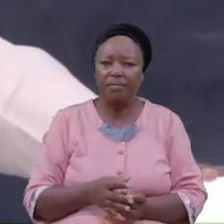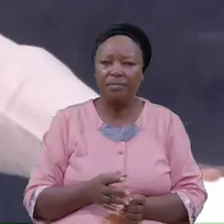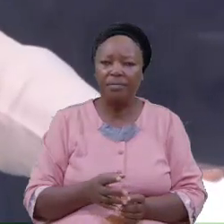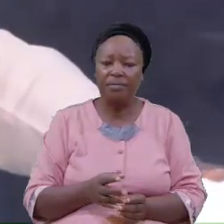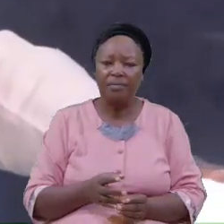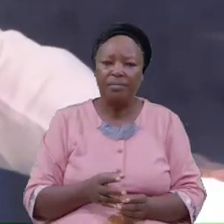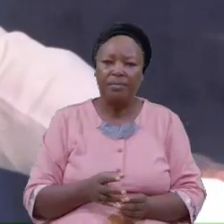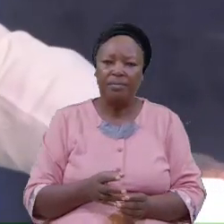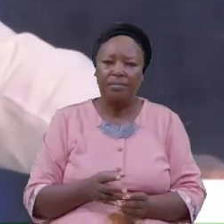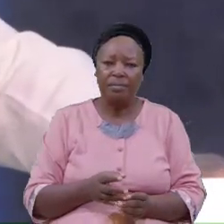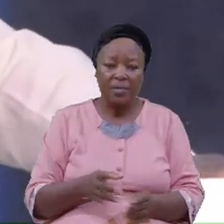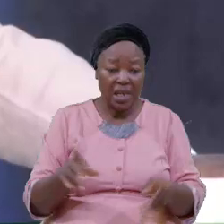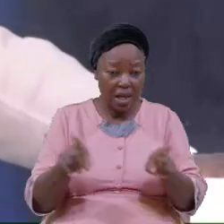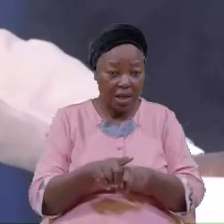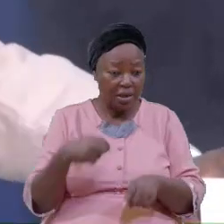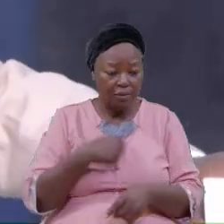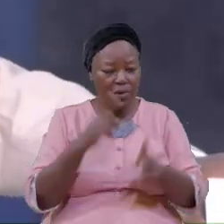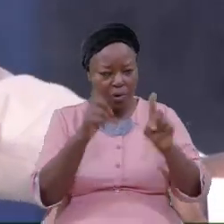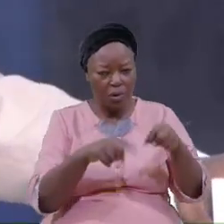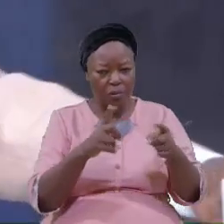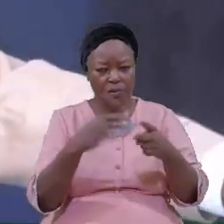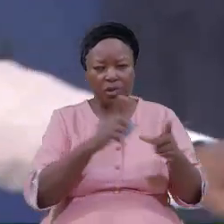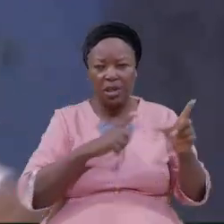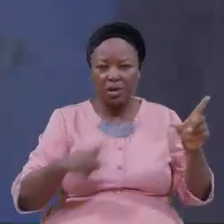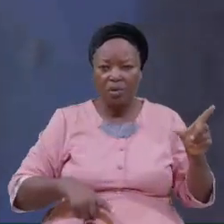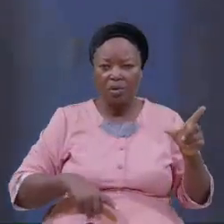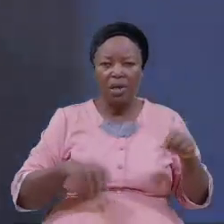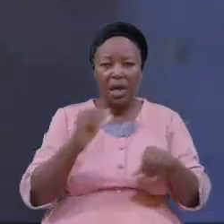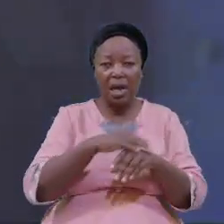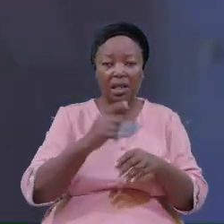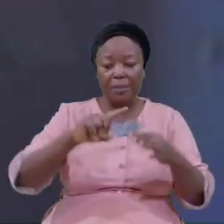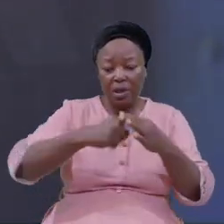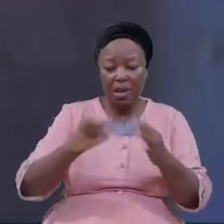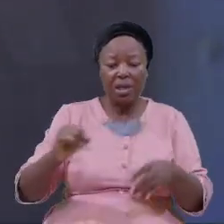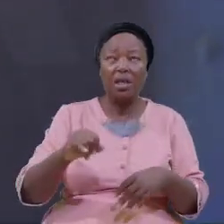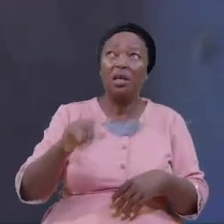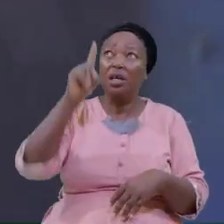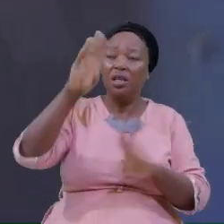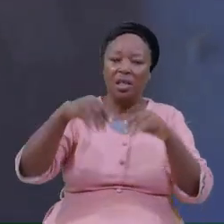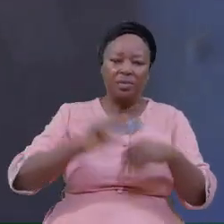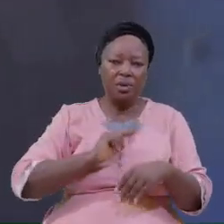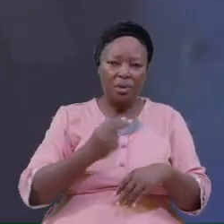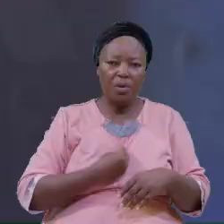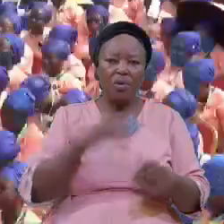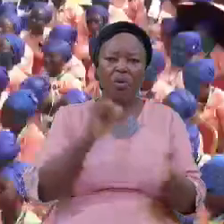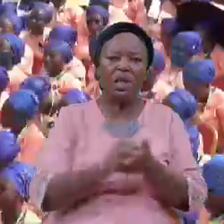As we come to the Lord initially, he gives us that peace.